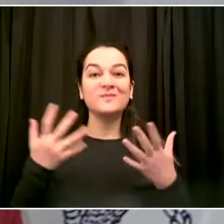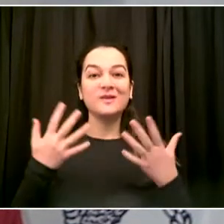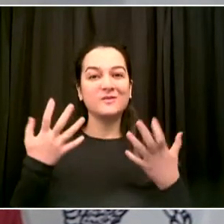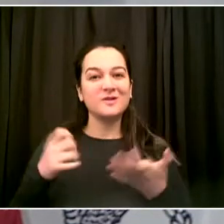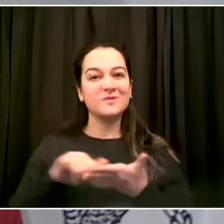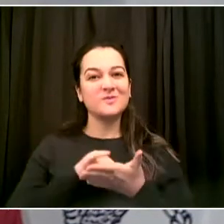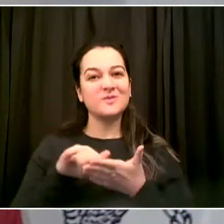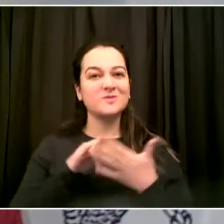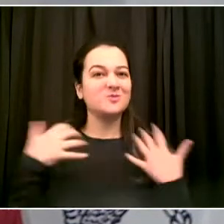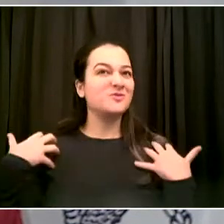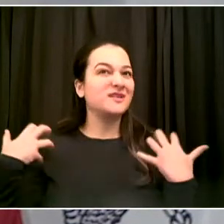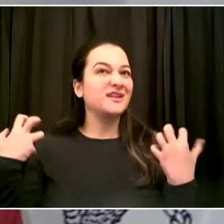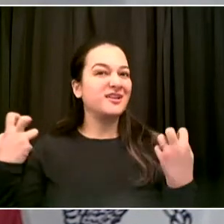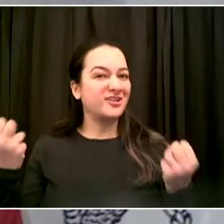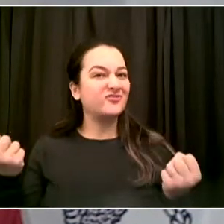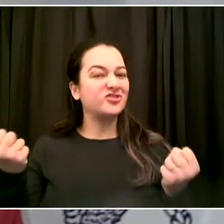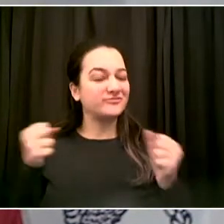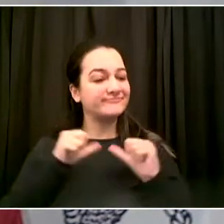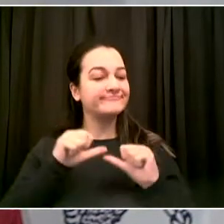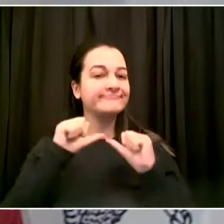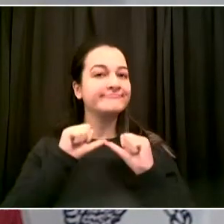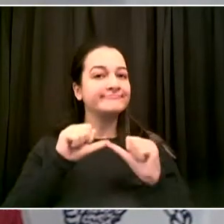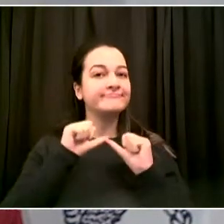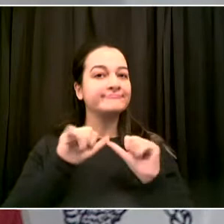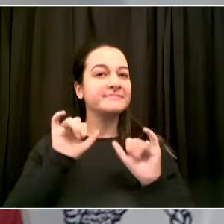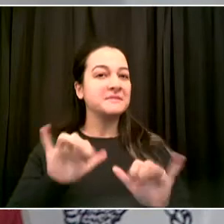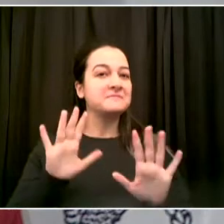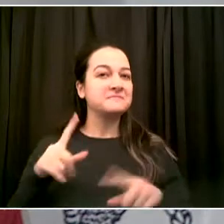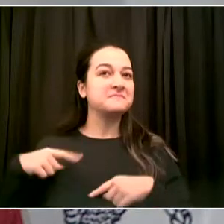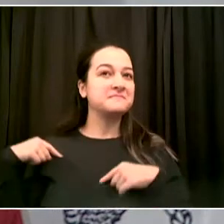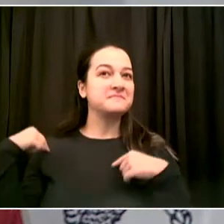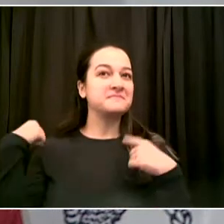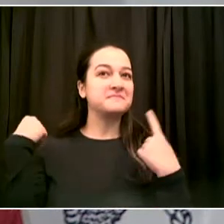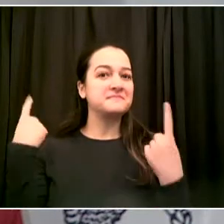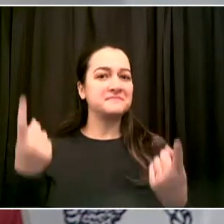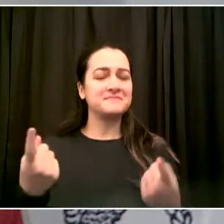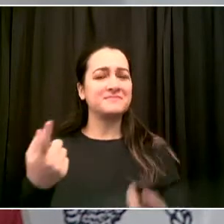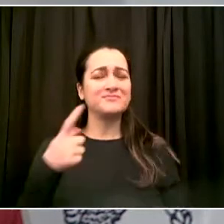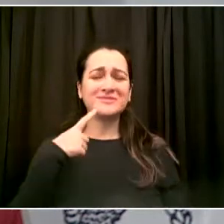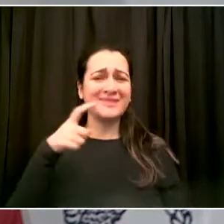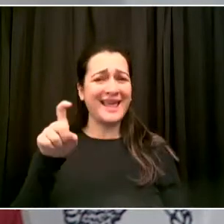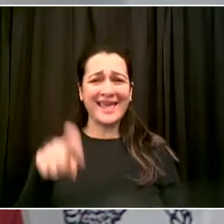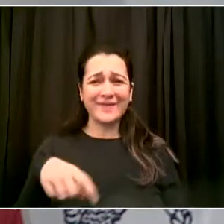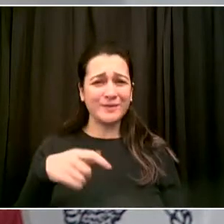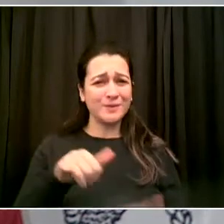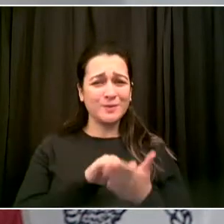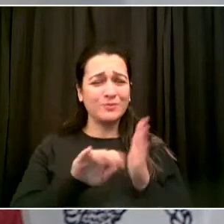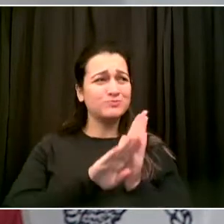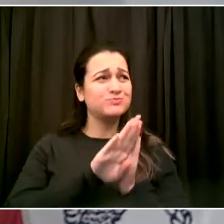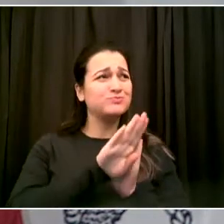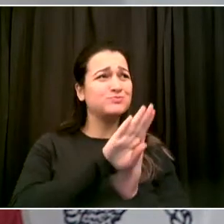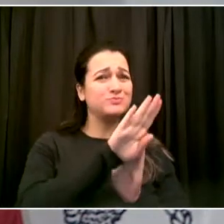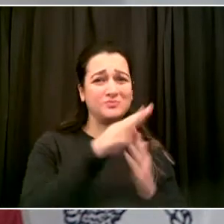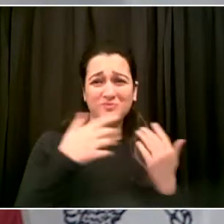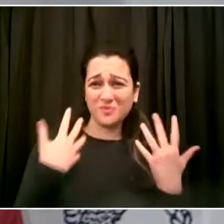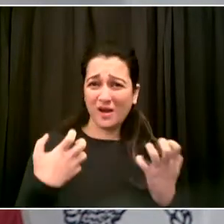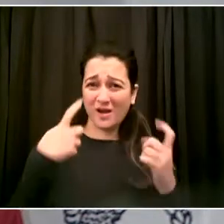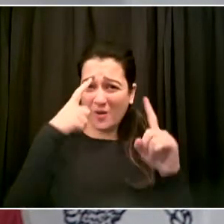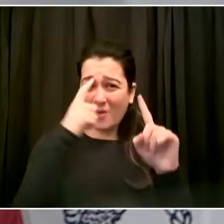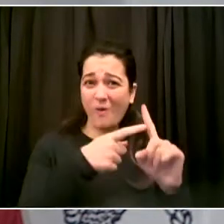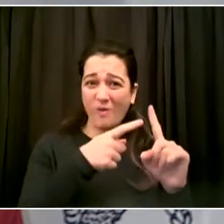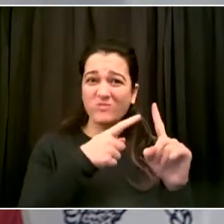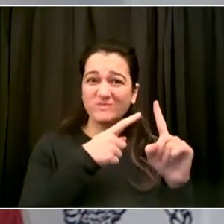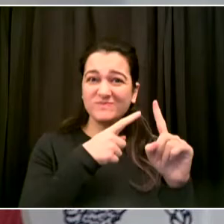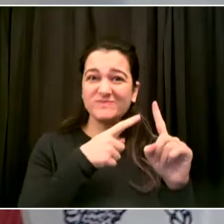reach every neighborhood, every New Yorker, really move us all forward together. And yesterday I had a wonderful experience